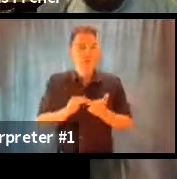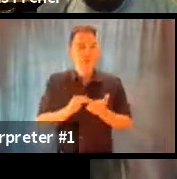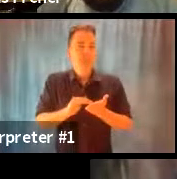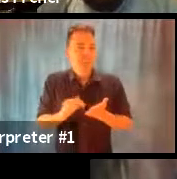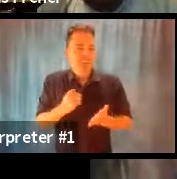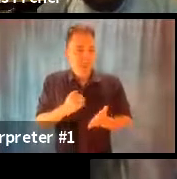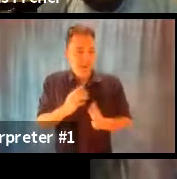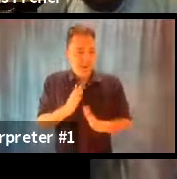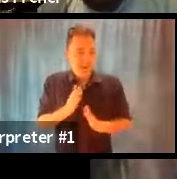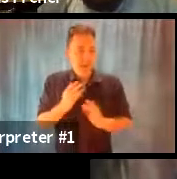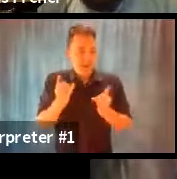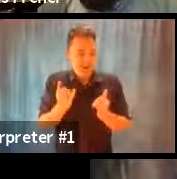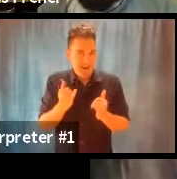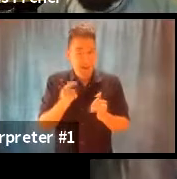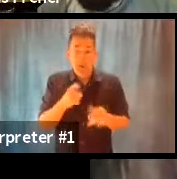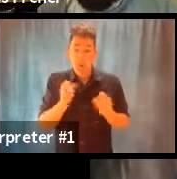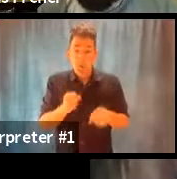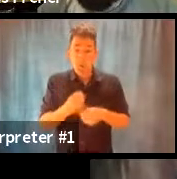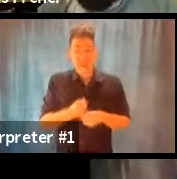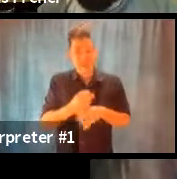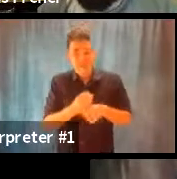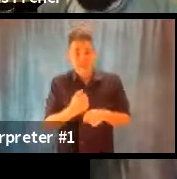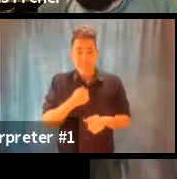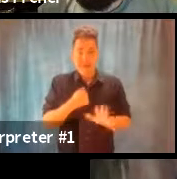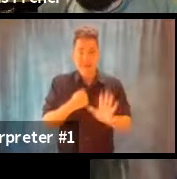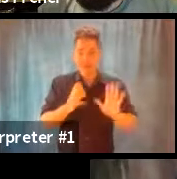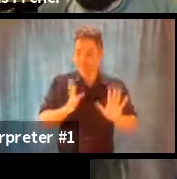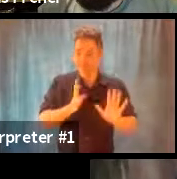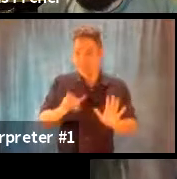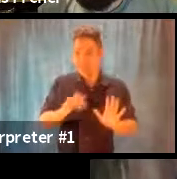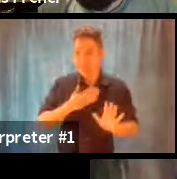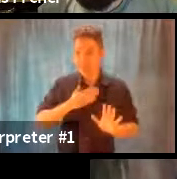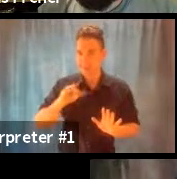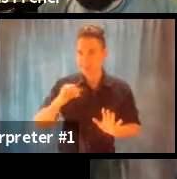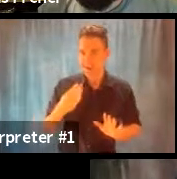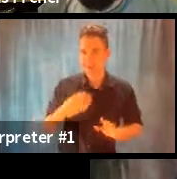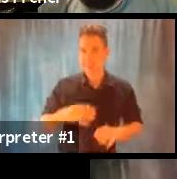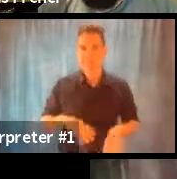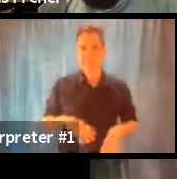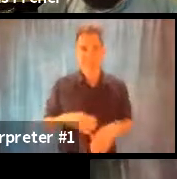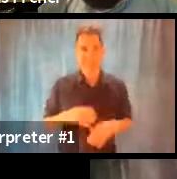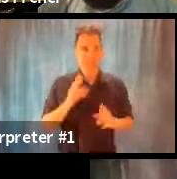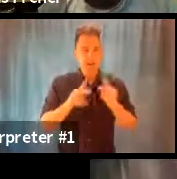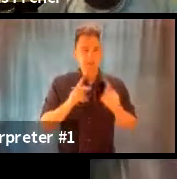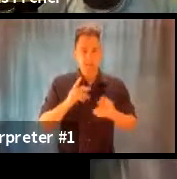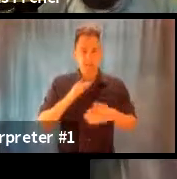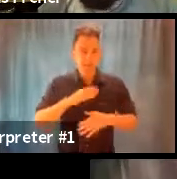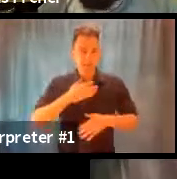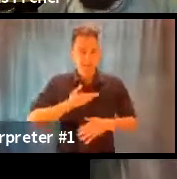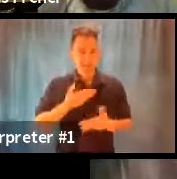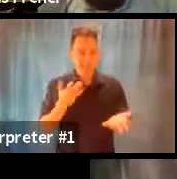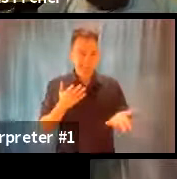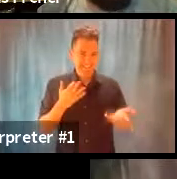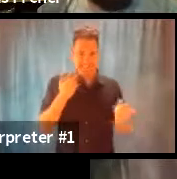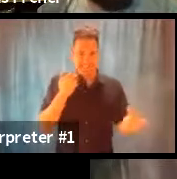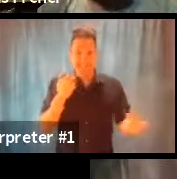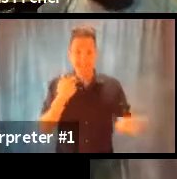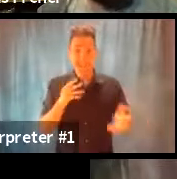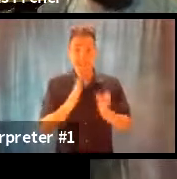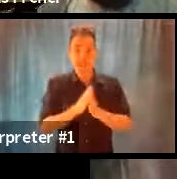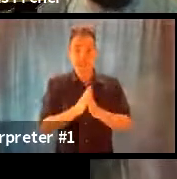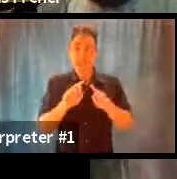moderator. You can get mad at me. It's kind of my job for people to get upset. So please feel